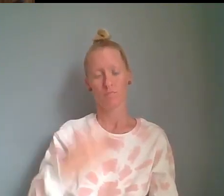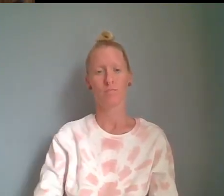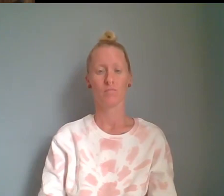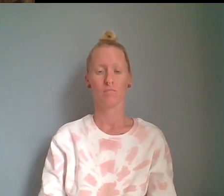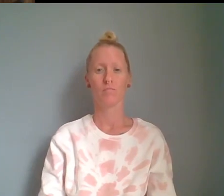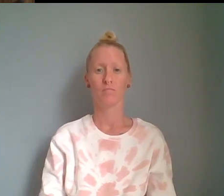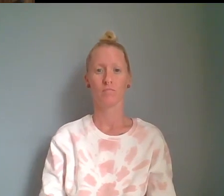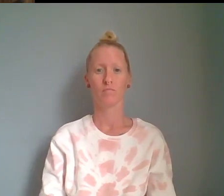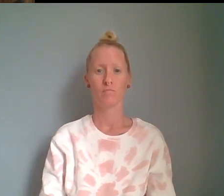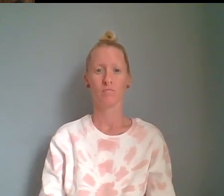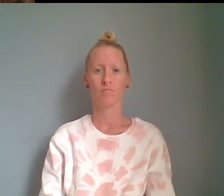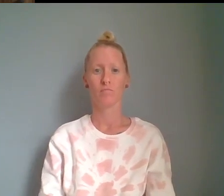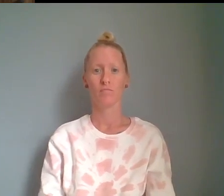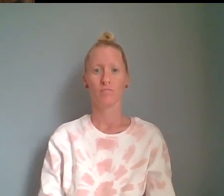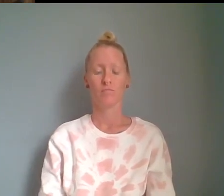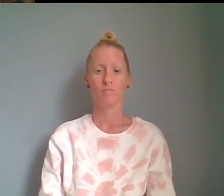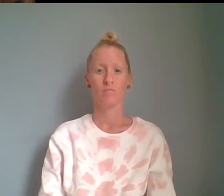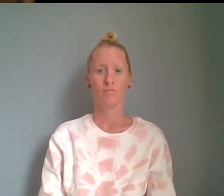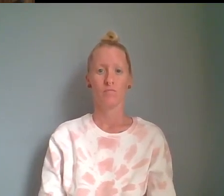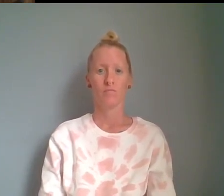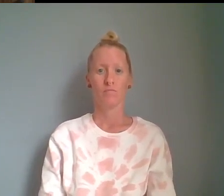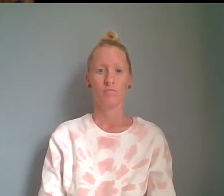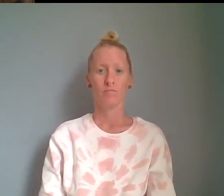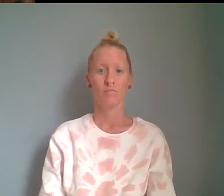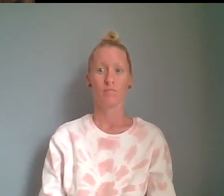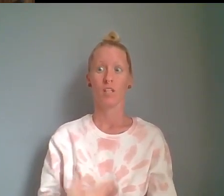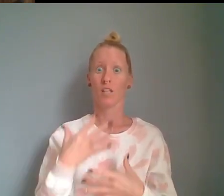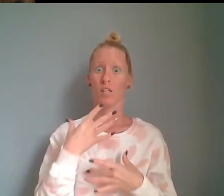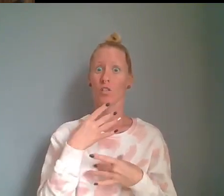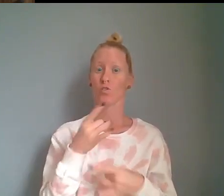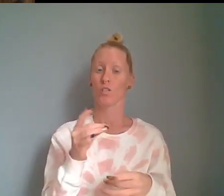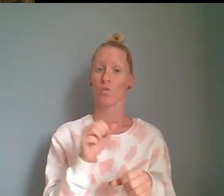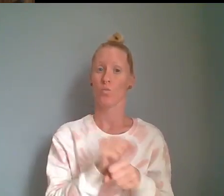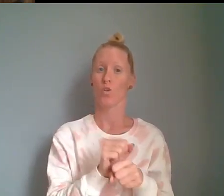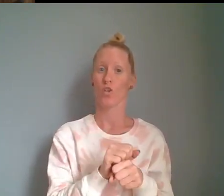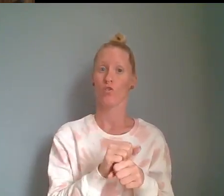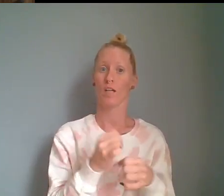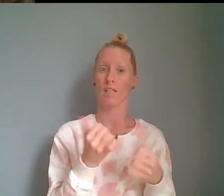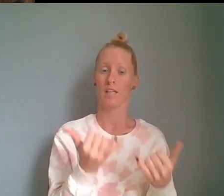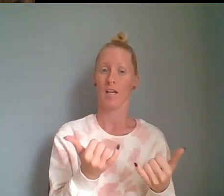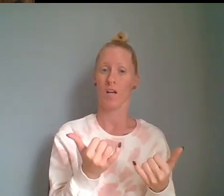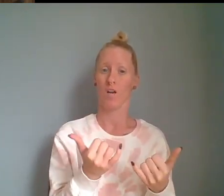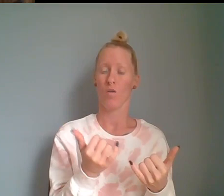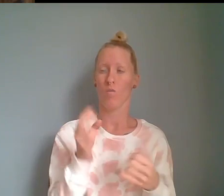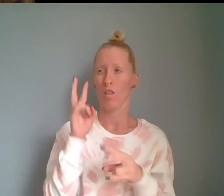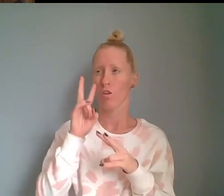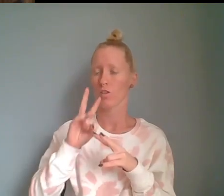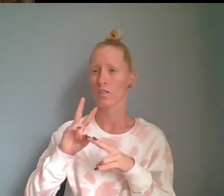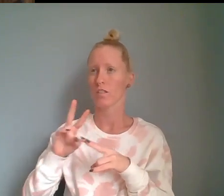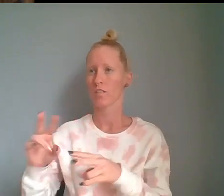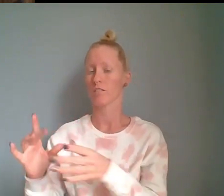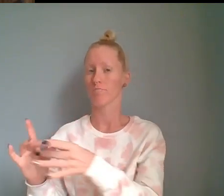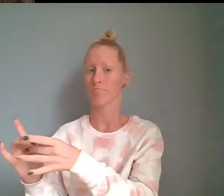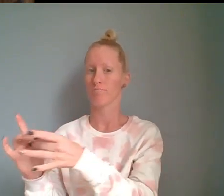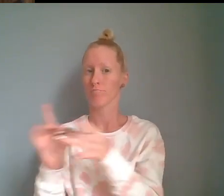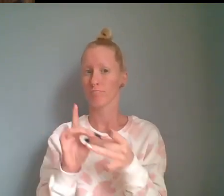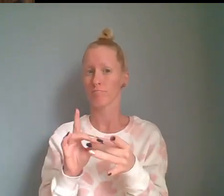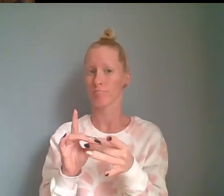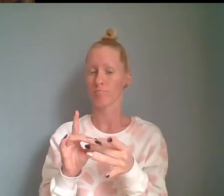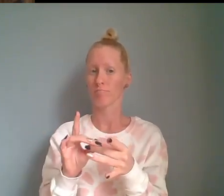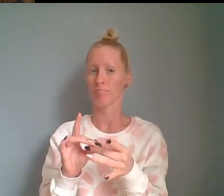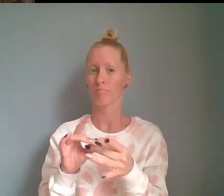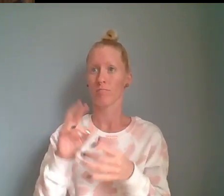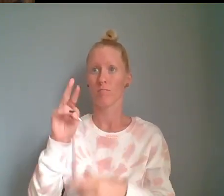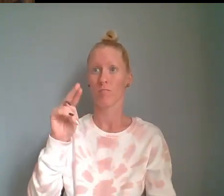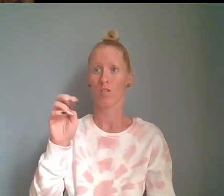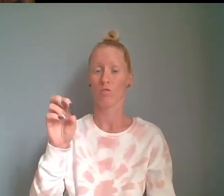There's a very interesting line of work that's going on right now looking at the intersection of genetic predisposition,